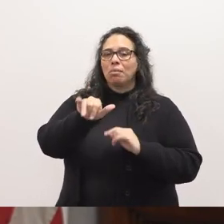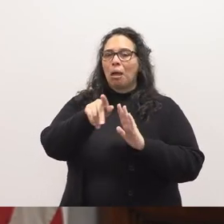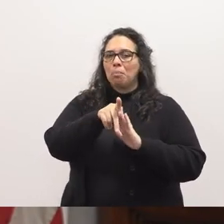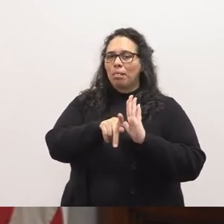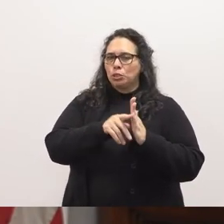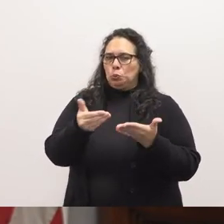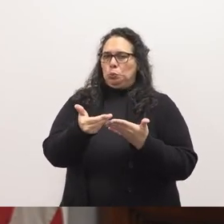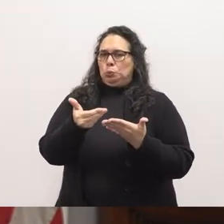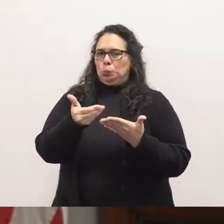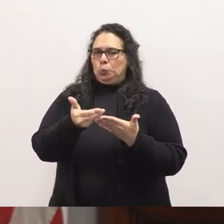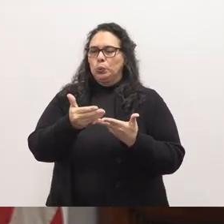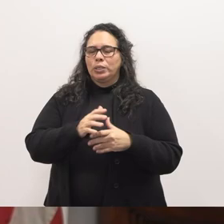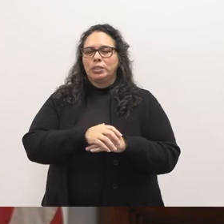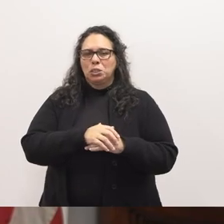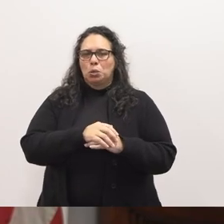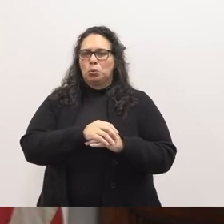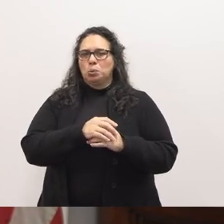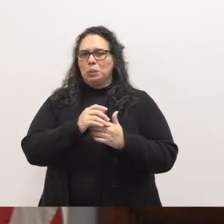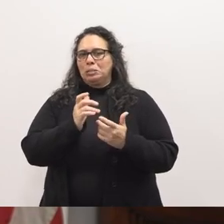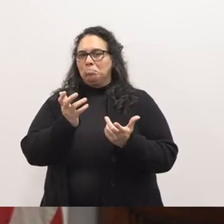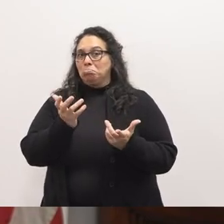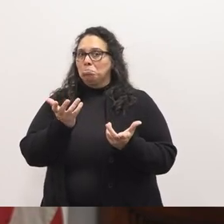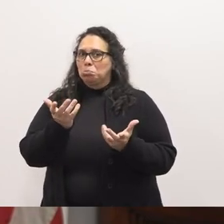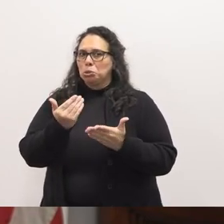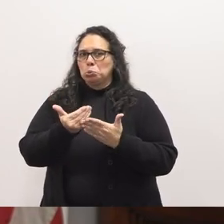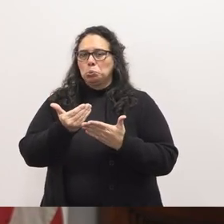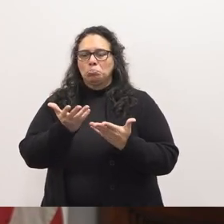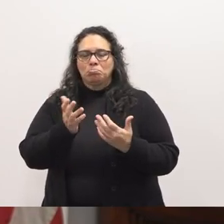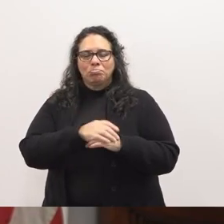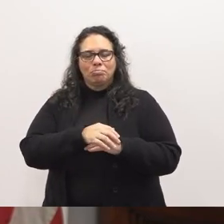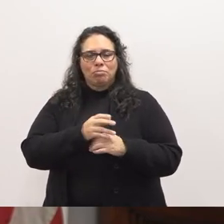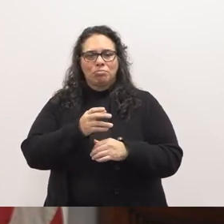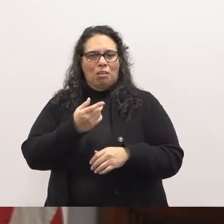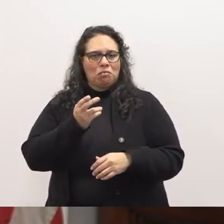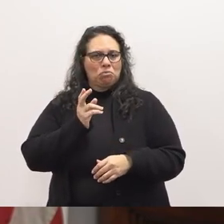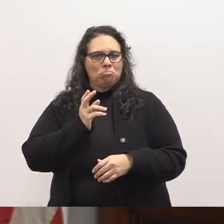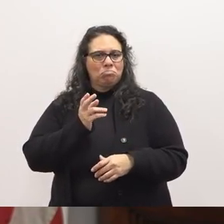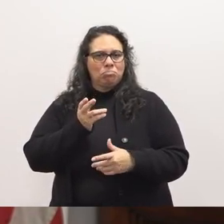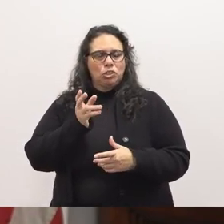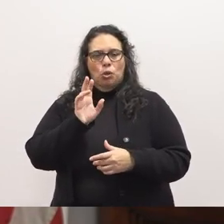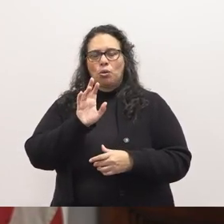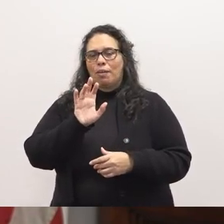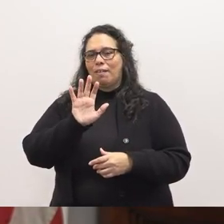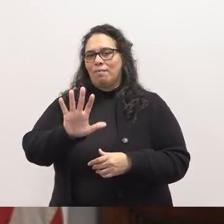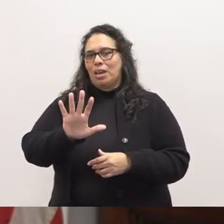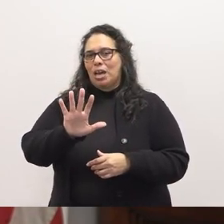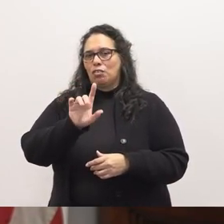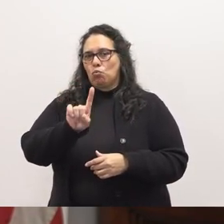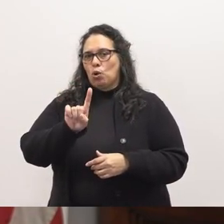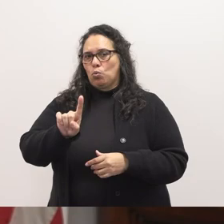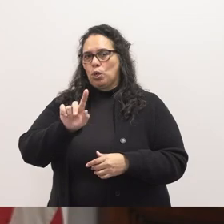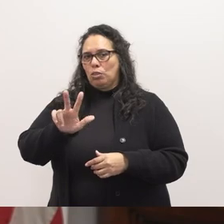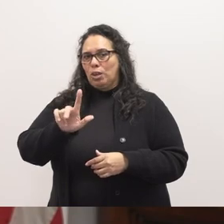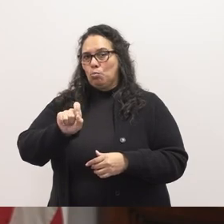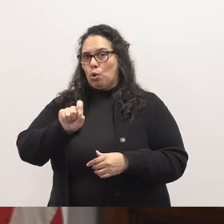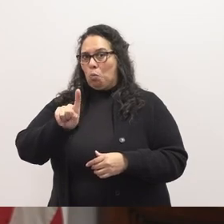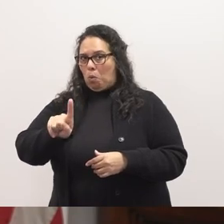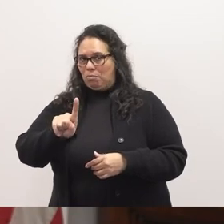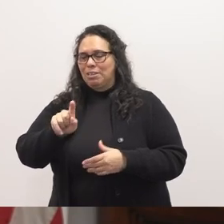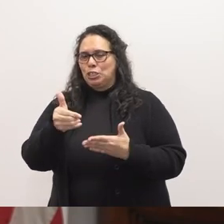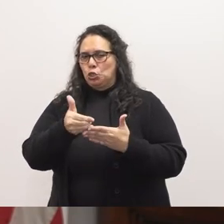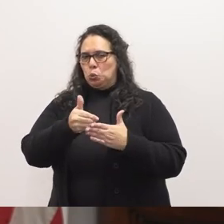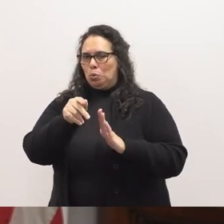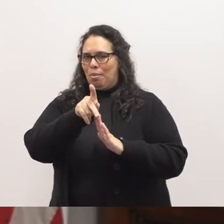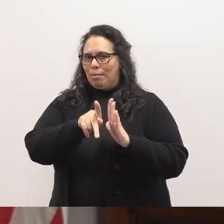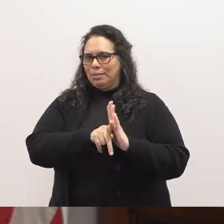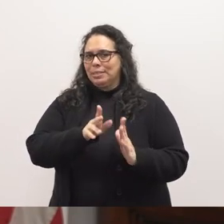also is going through some revisions, and that's a new policy for us. So that's Board Policy 5113.1. So looking forward